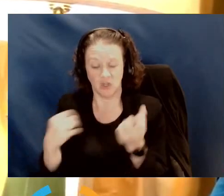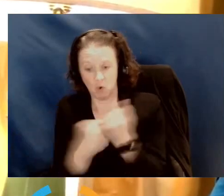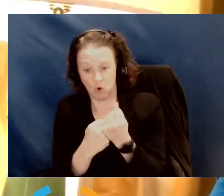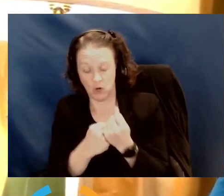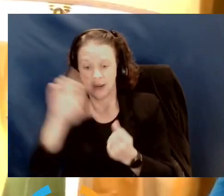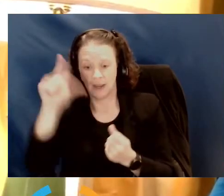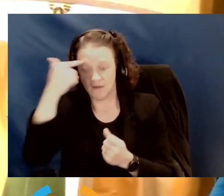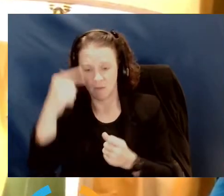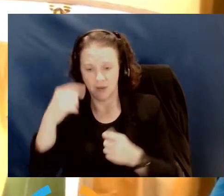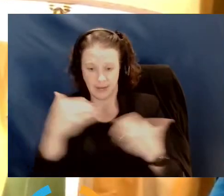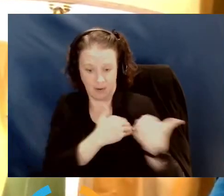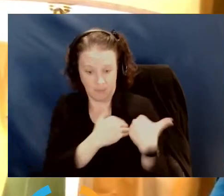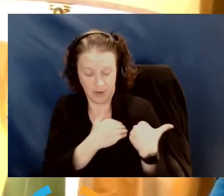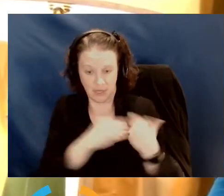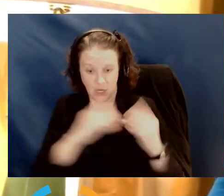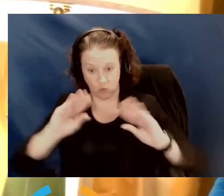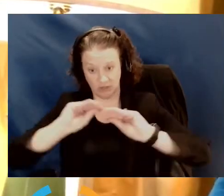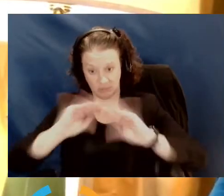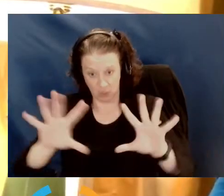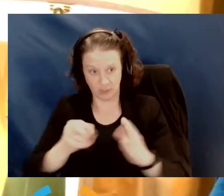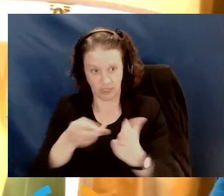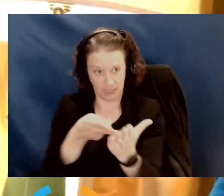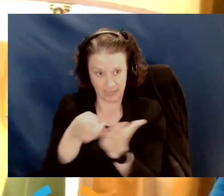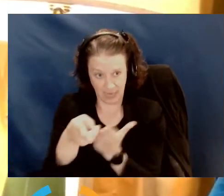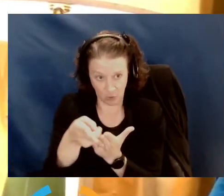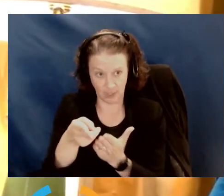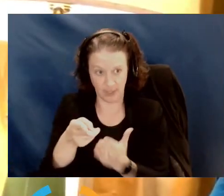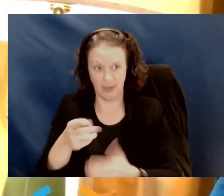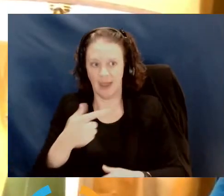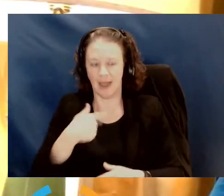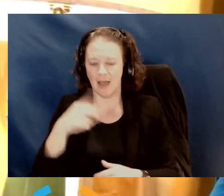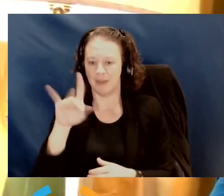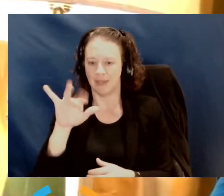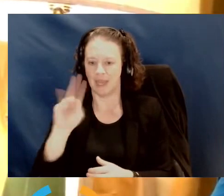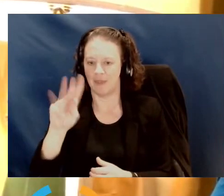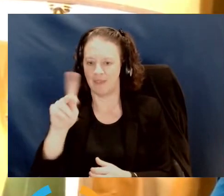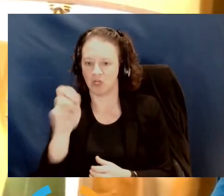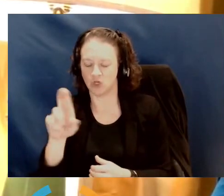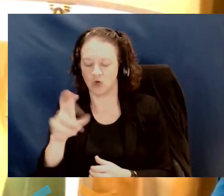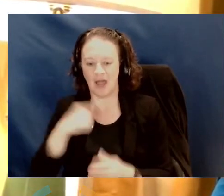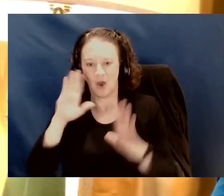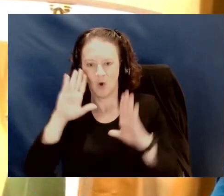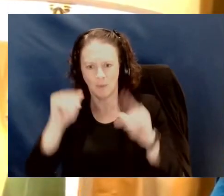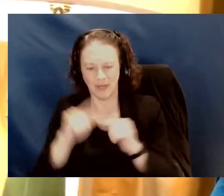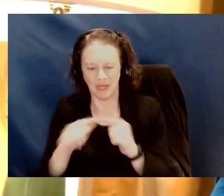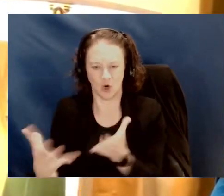transparency, and integrity. I'm Kim Thatcher, and I hope I can earn your vote.